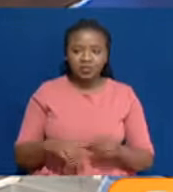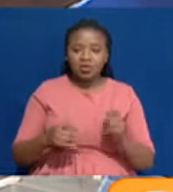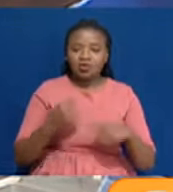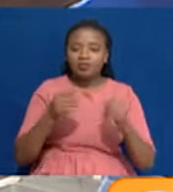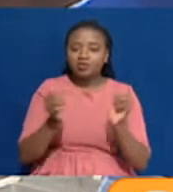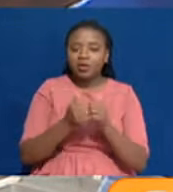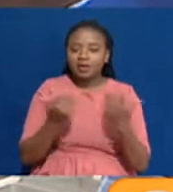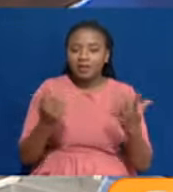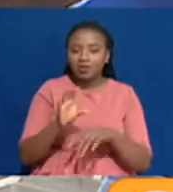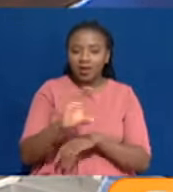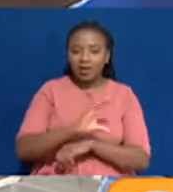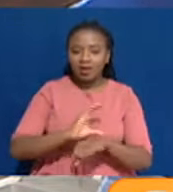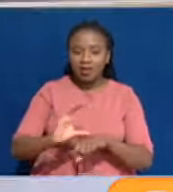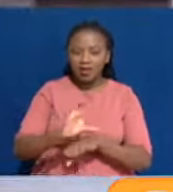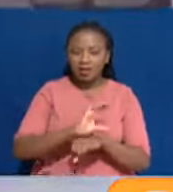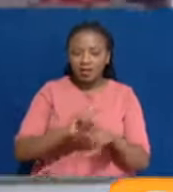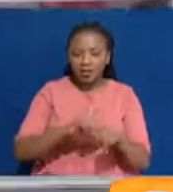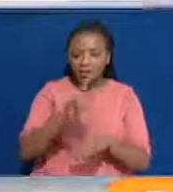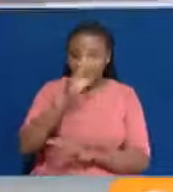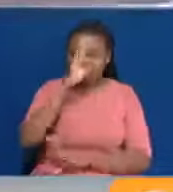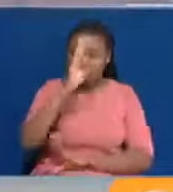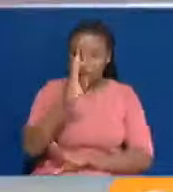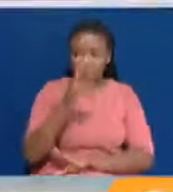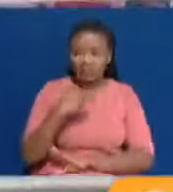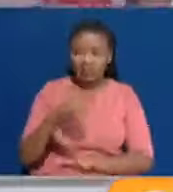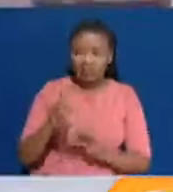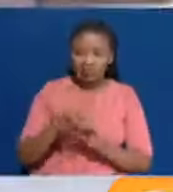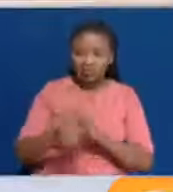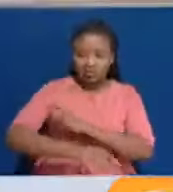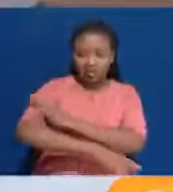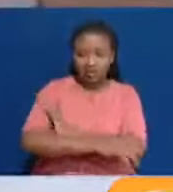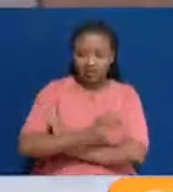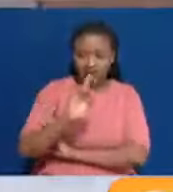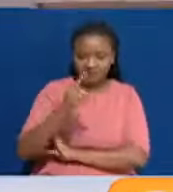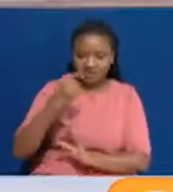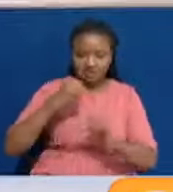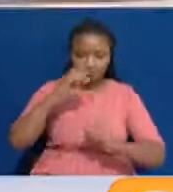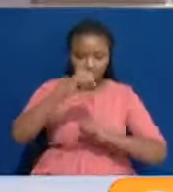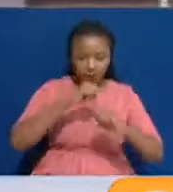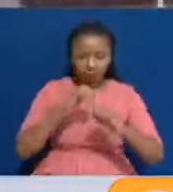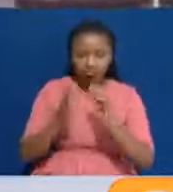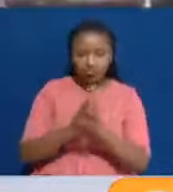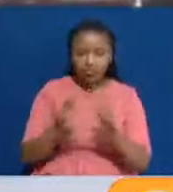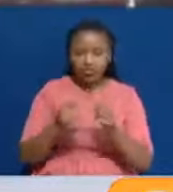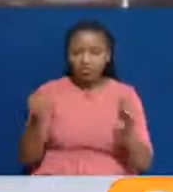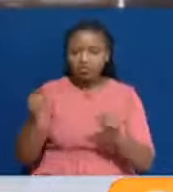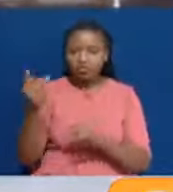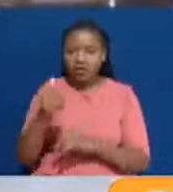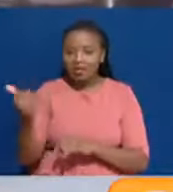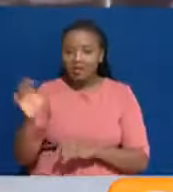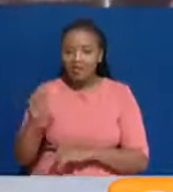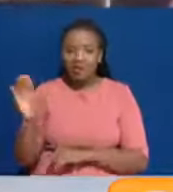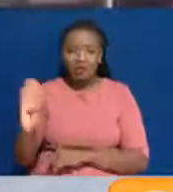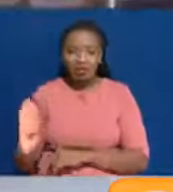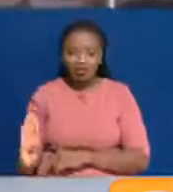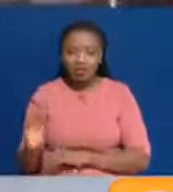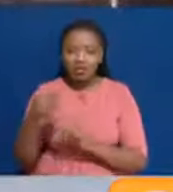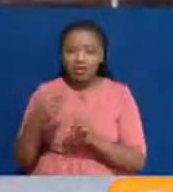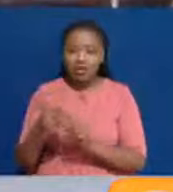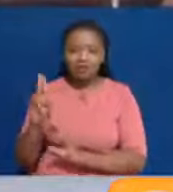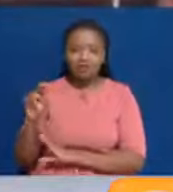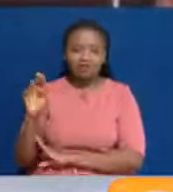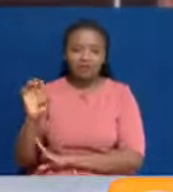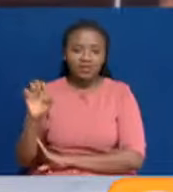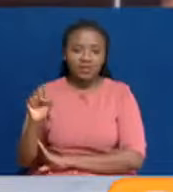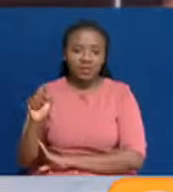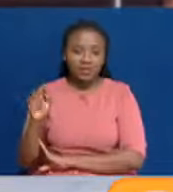Sunday. Captain Boniface Mugunde was the first boxer in the ring against Nestor of Burundi in the light middleweight